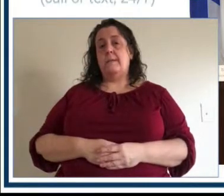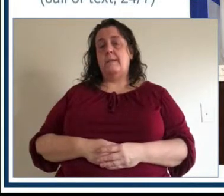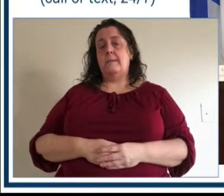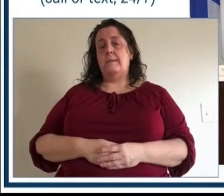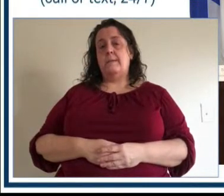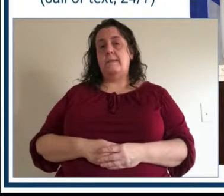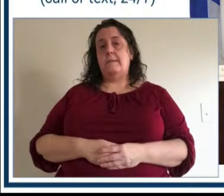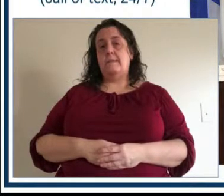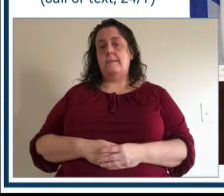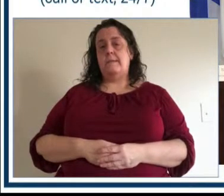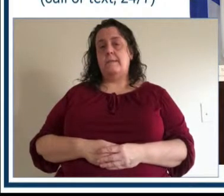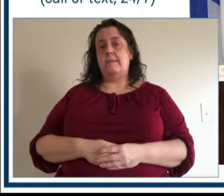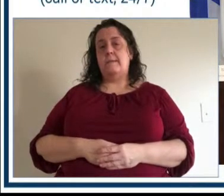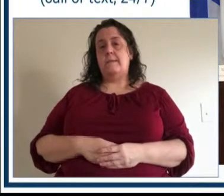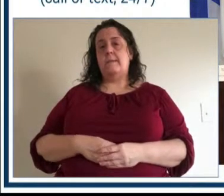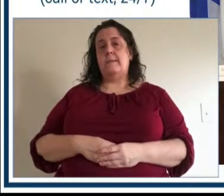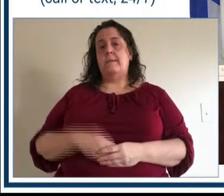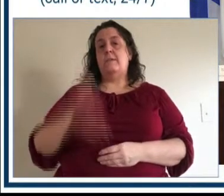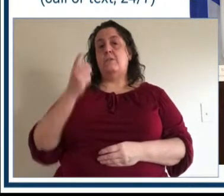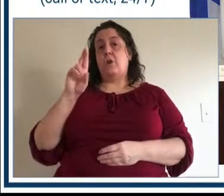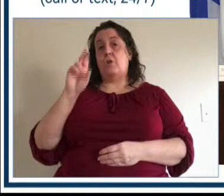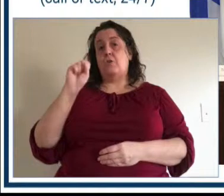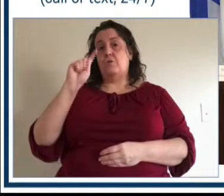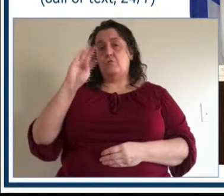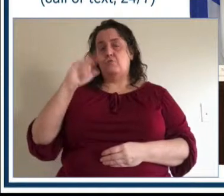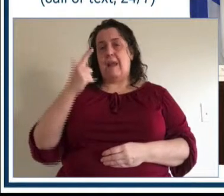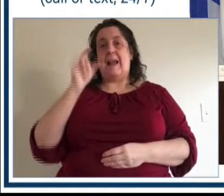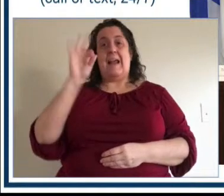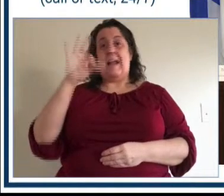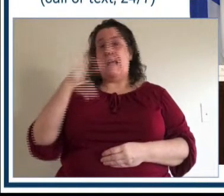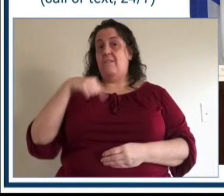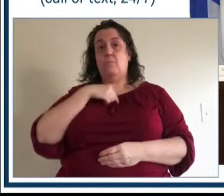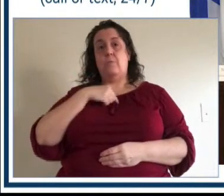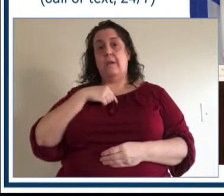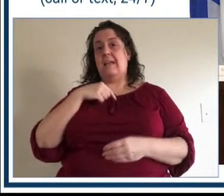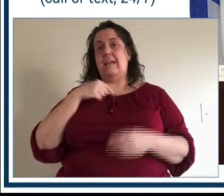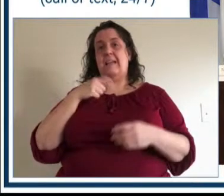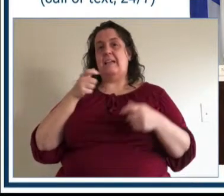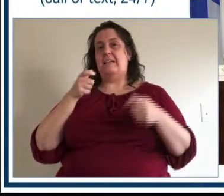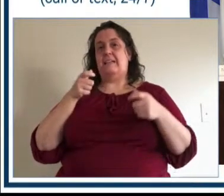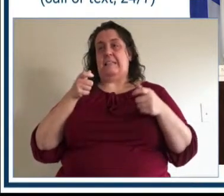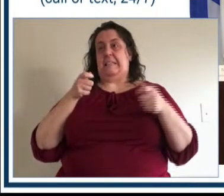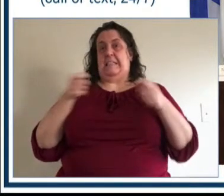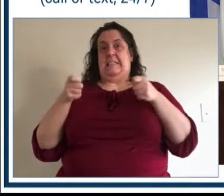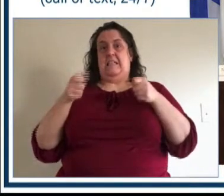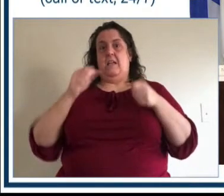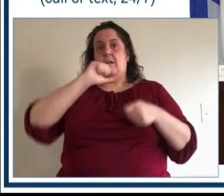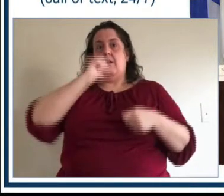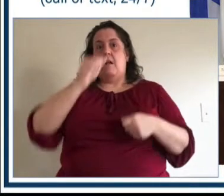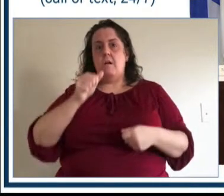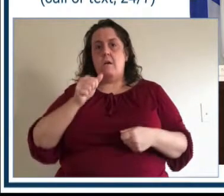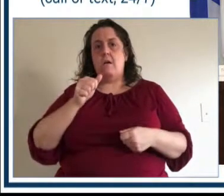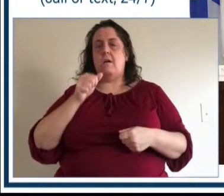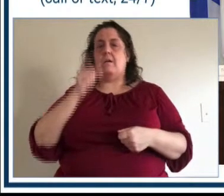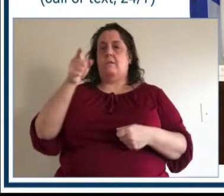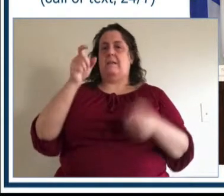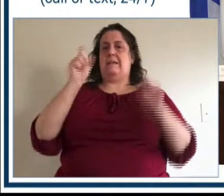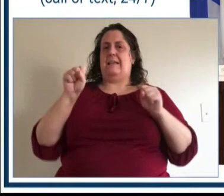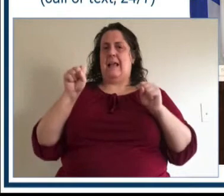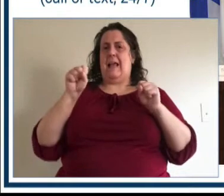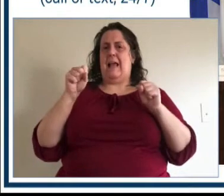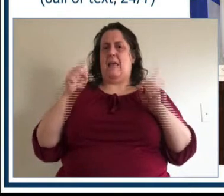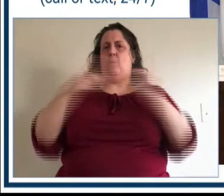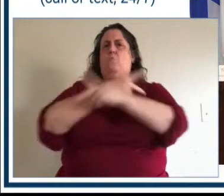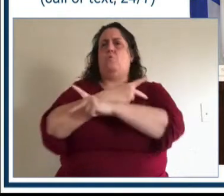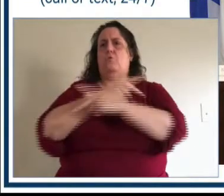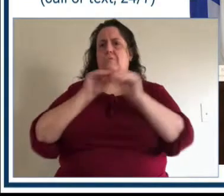don't manage this well. What could some of those significant negative impacts be if Nova Scotians don't manage this well